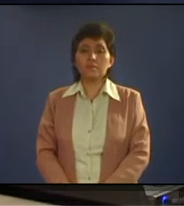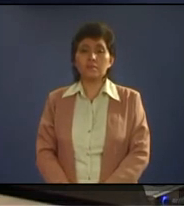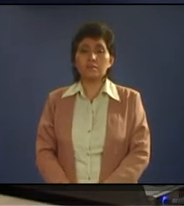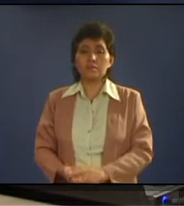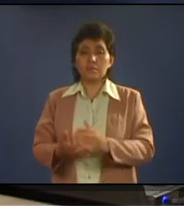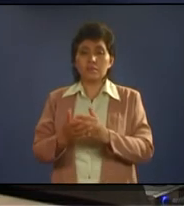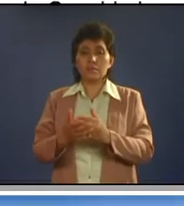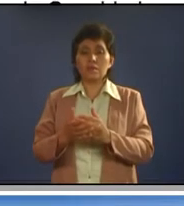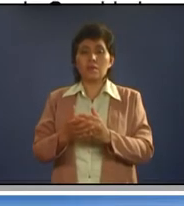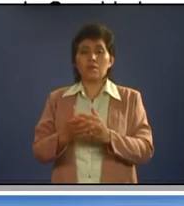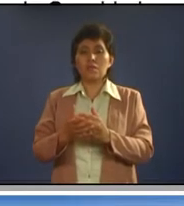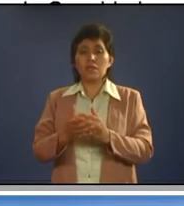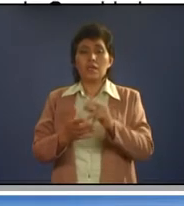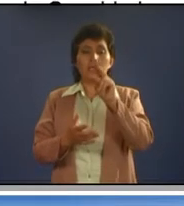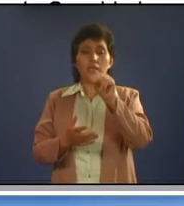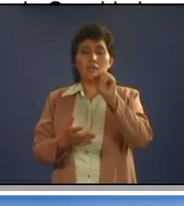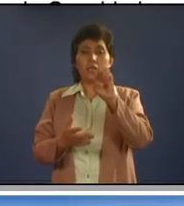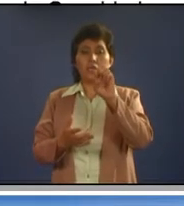Bargaining is like negotiation.